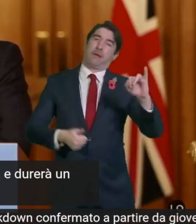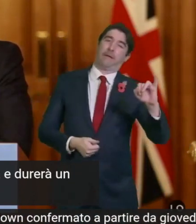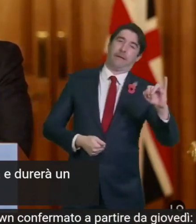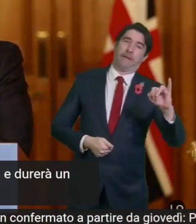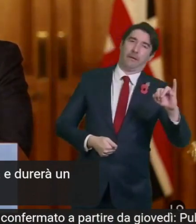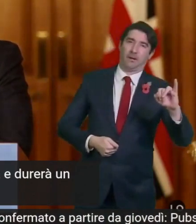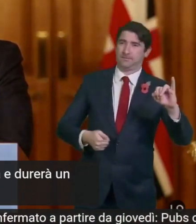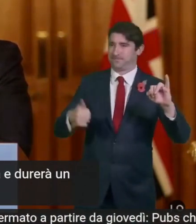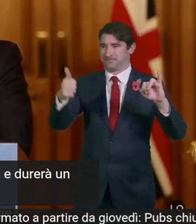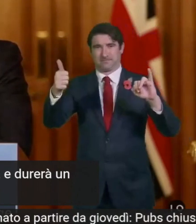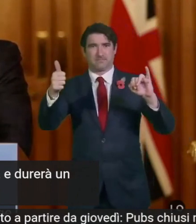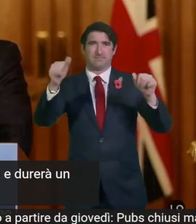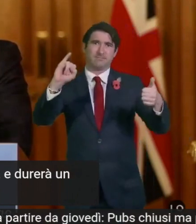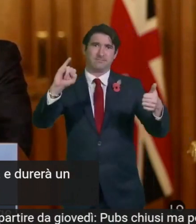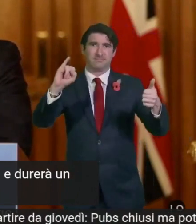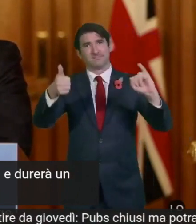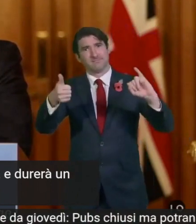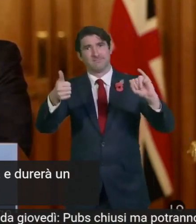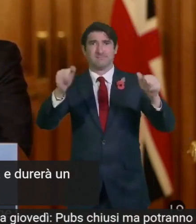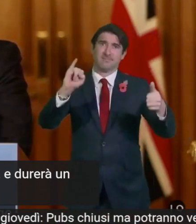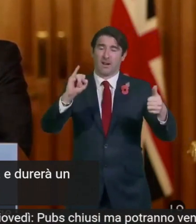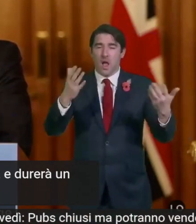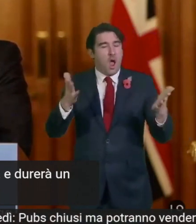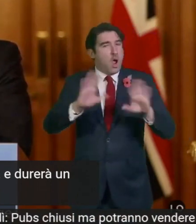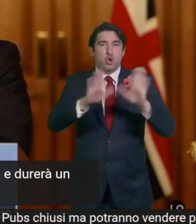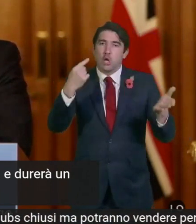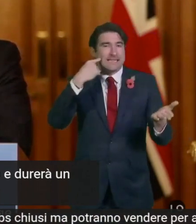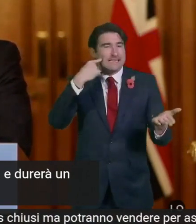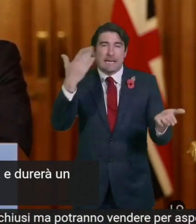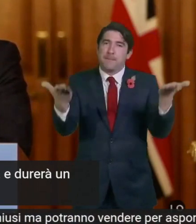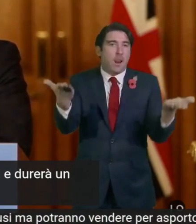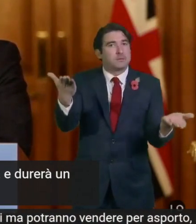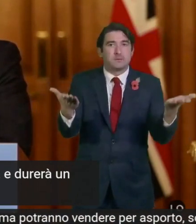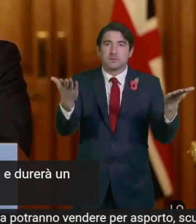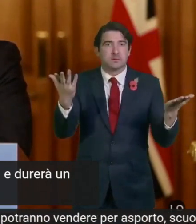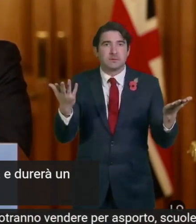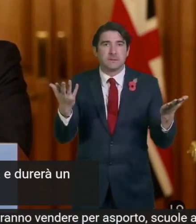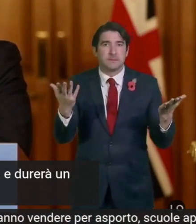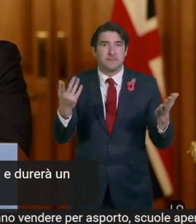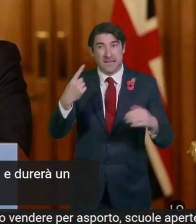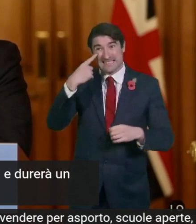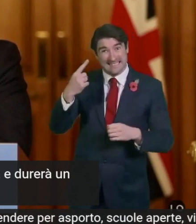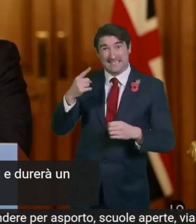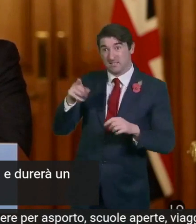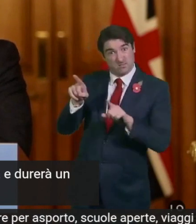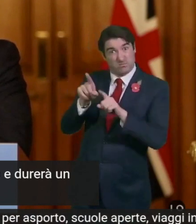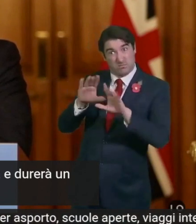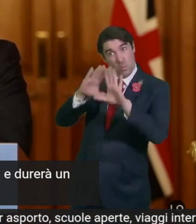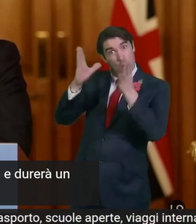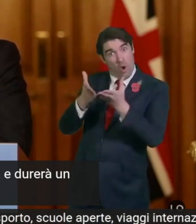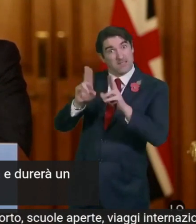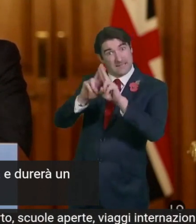epidemiologist, says about lockdowns. There's a range of advice, and there's a balance that we have to strike. I think I